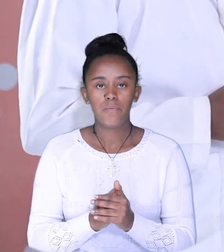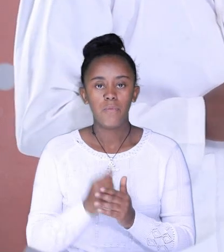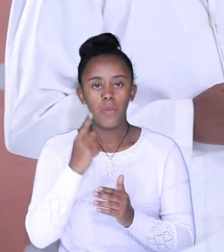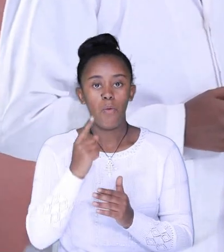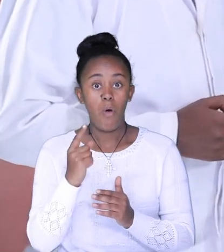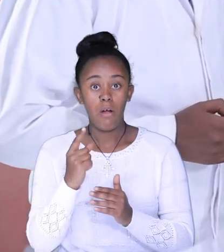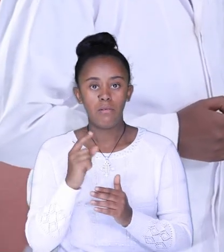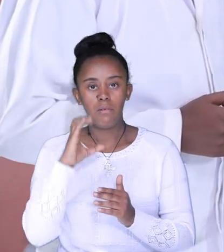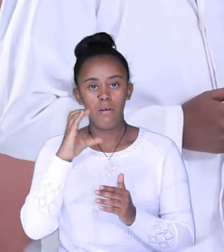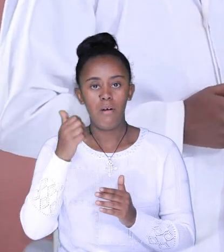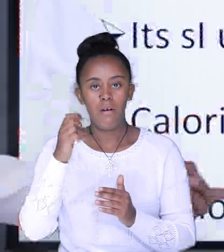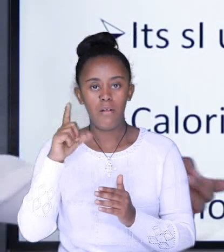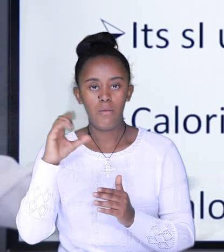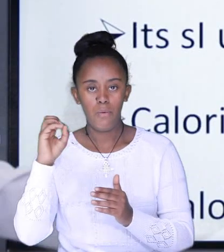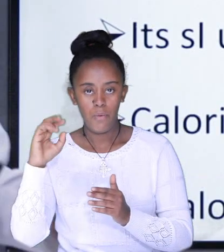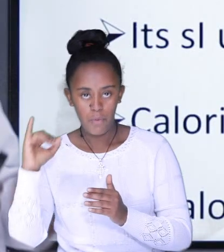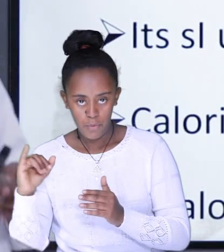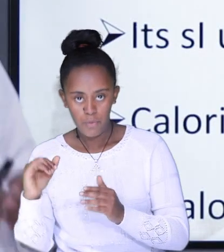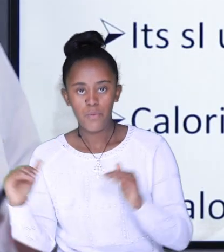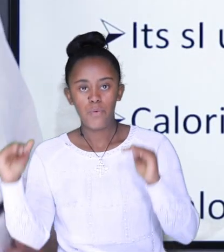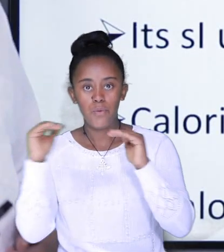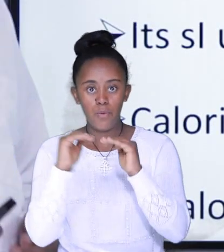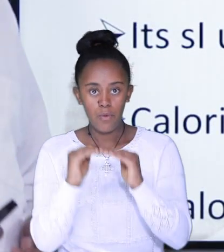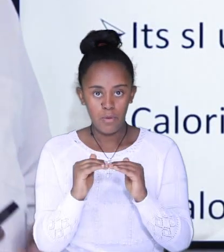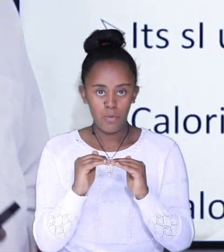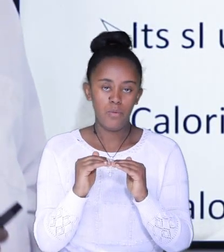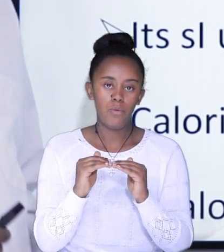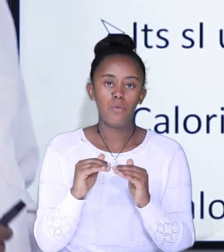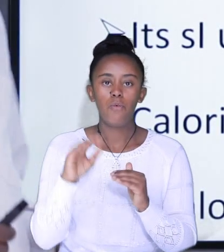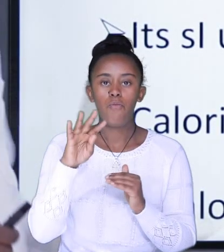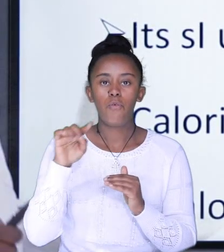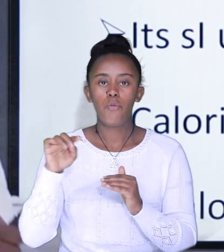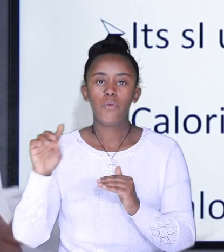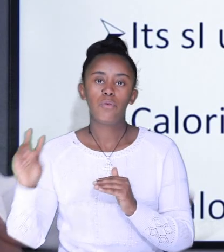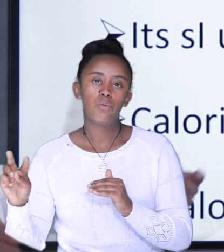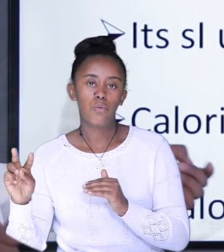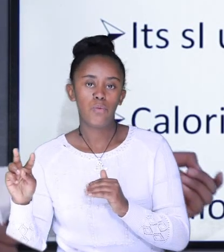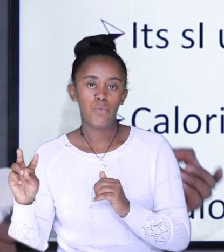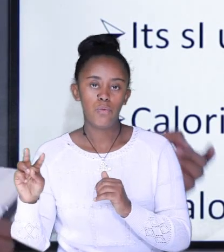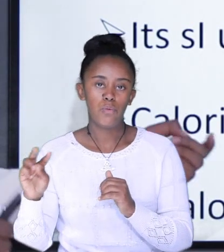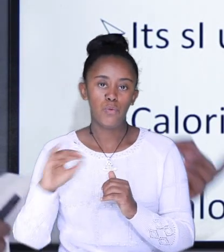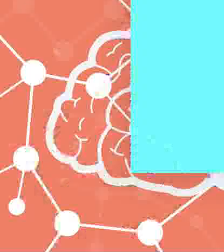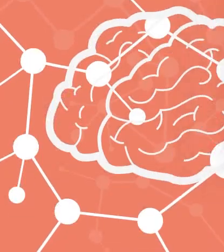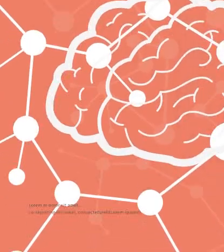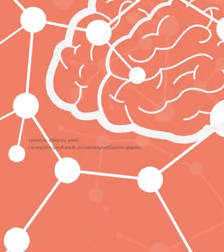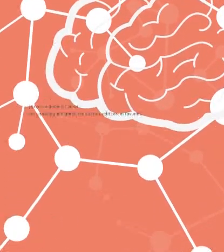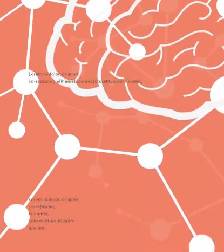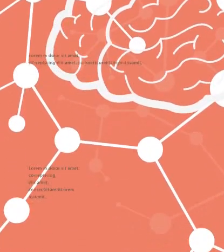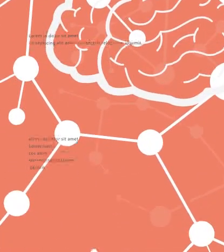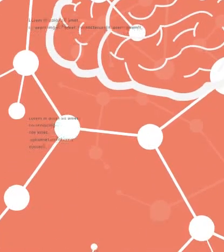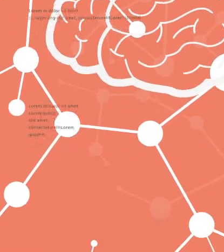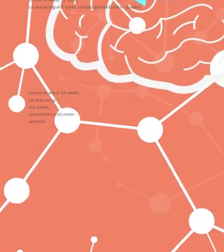1 calorie is equal to 4.2 Joule.